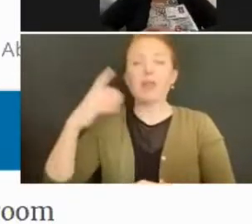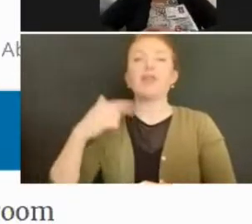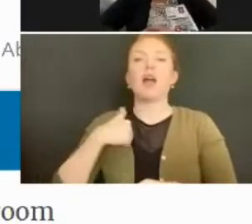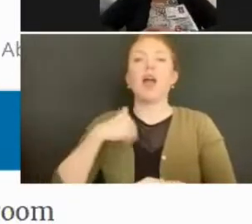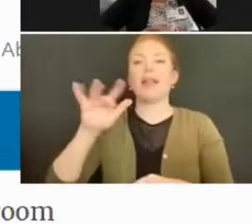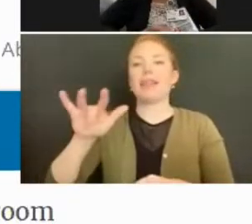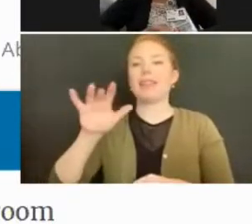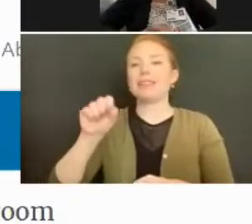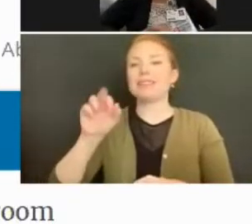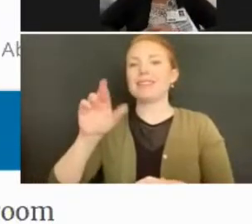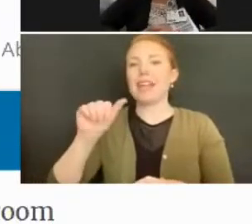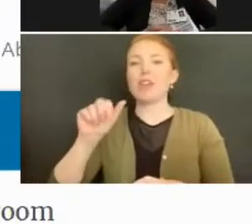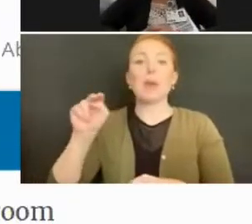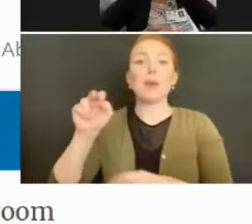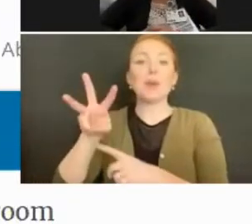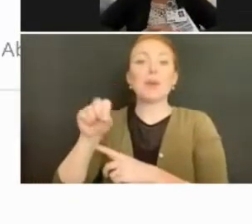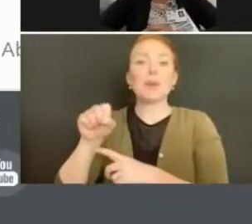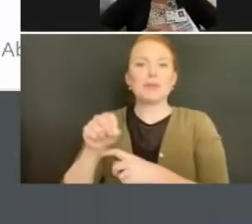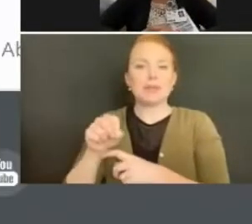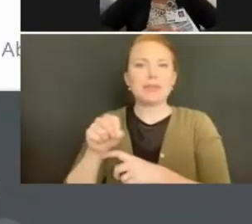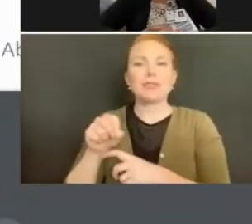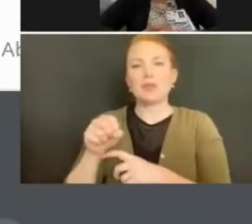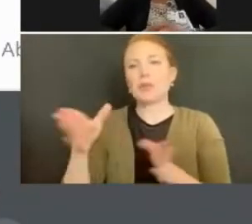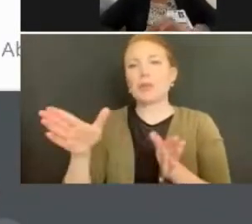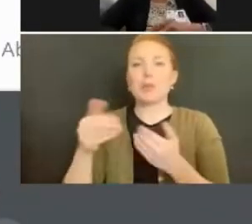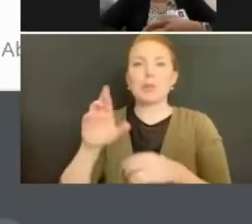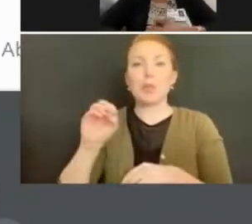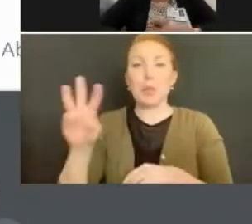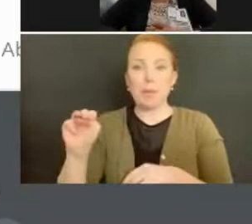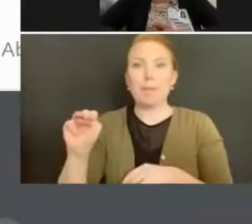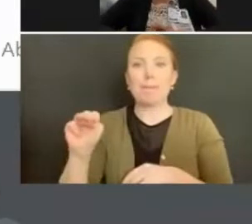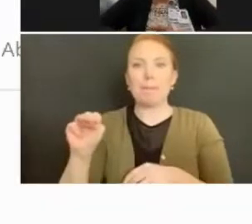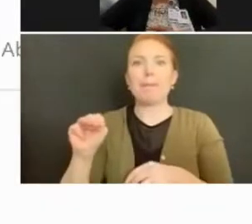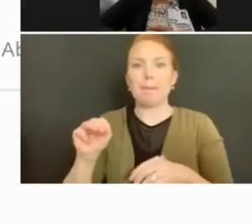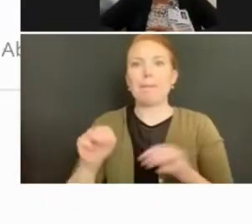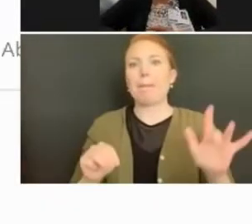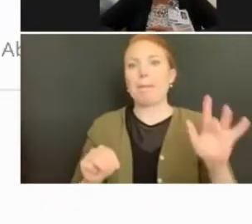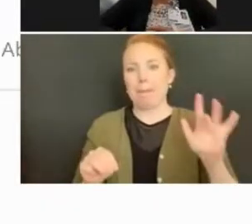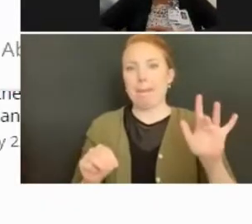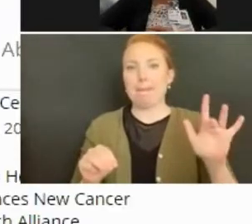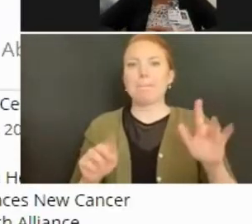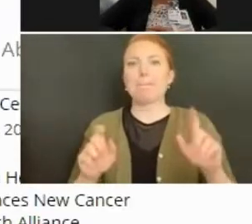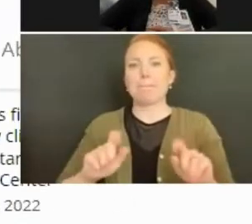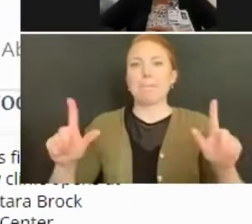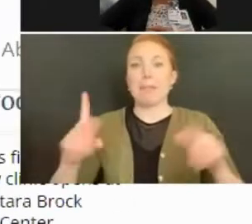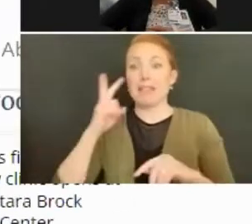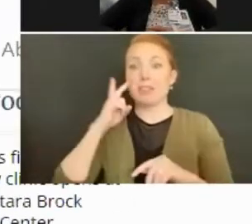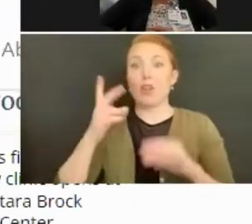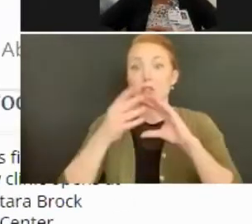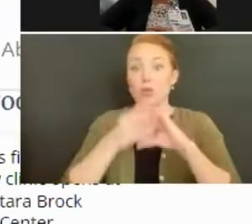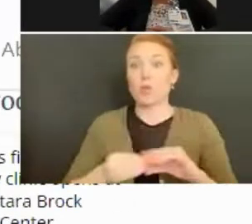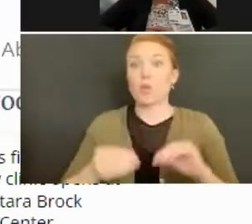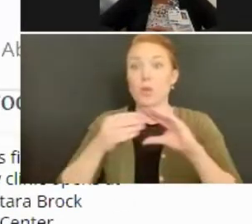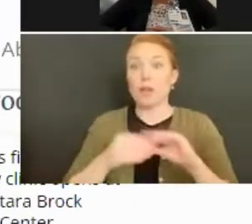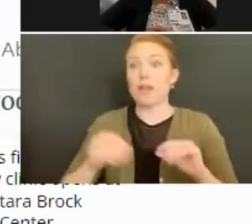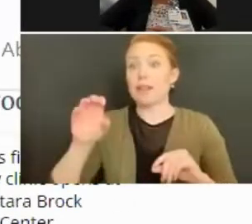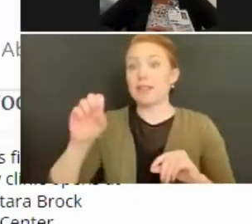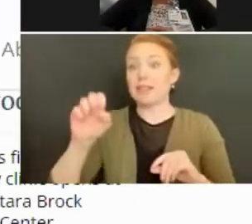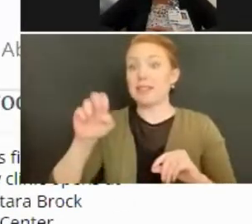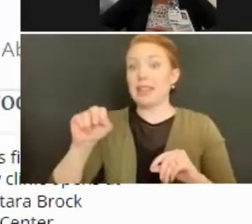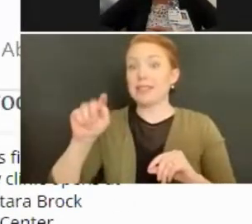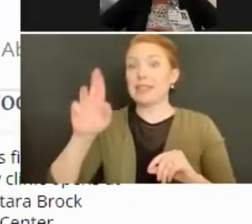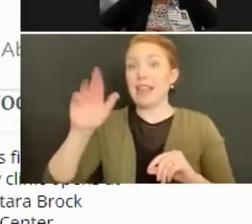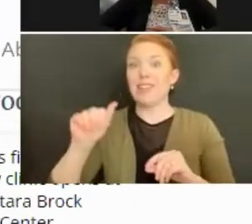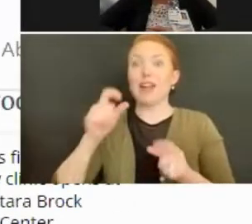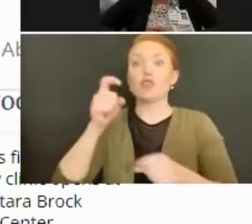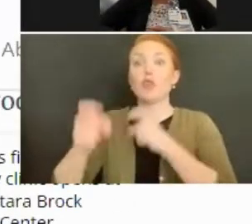Centera newsroom, which is down here in the bottom. And I saw a story that Centera Hospital donated